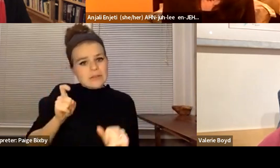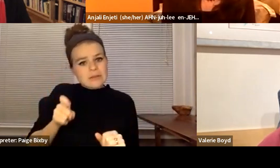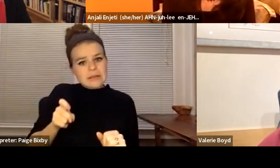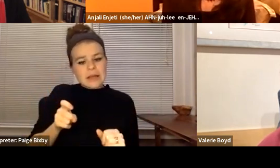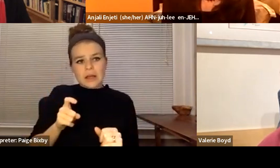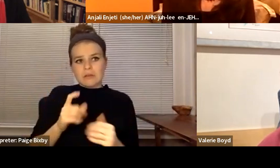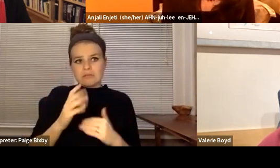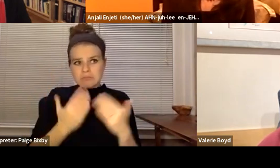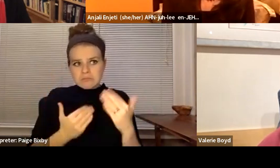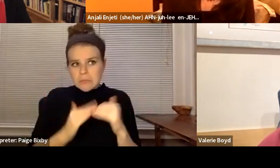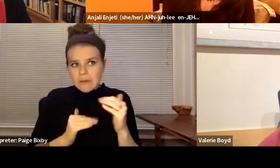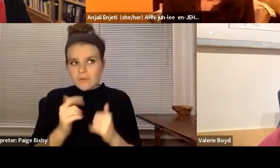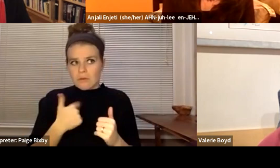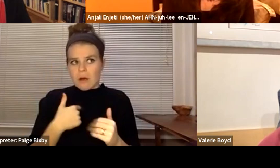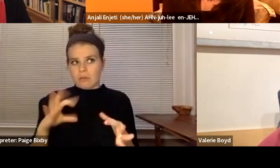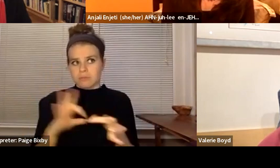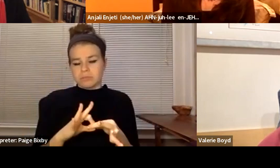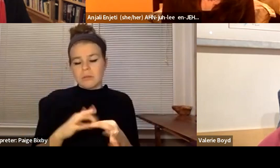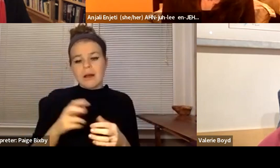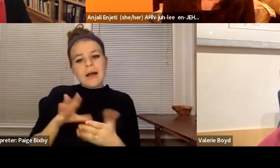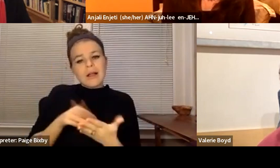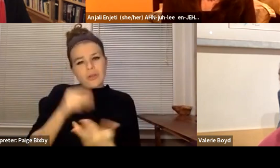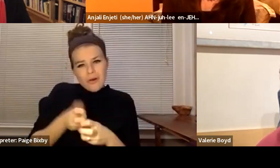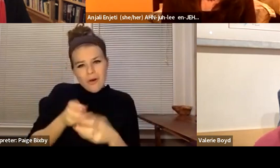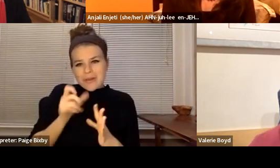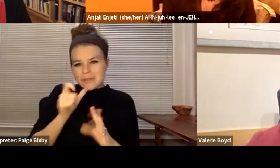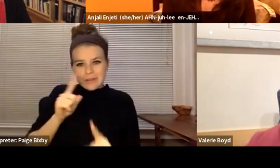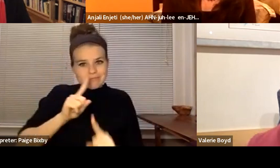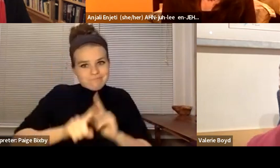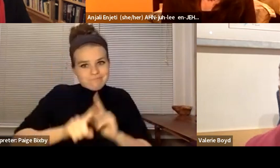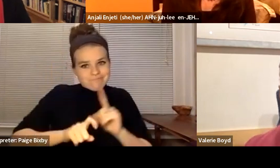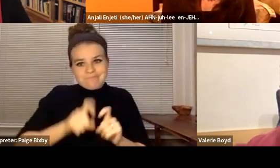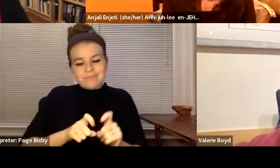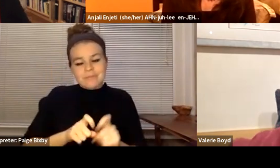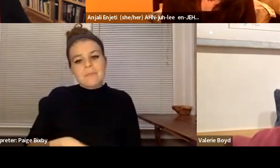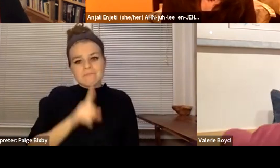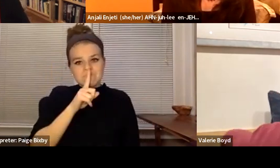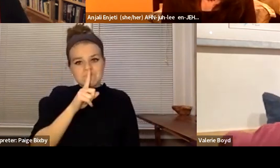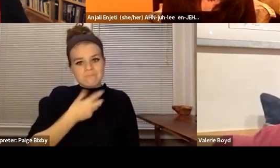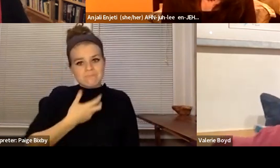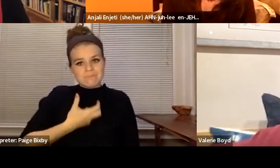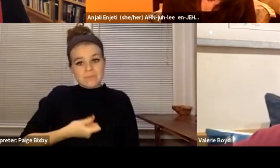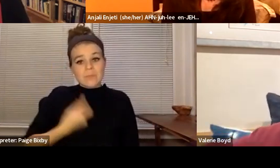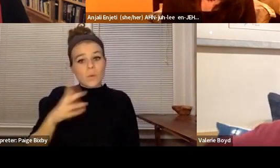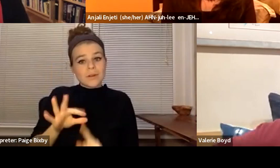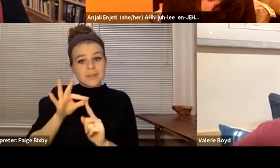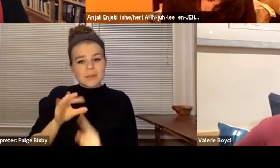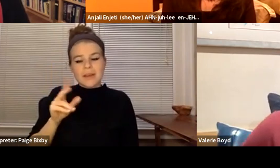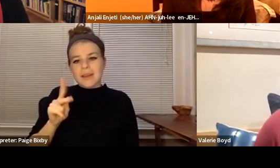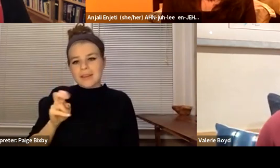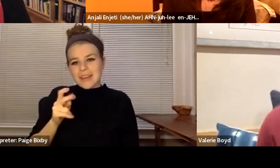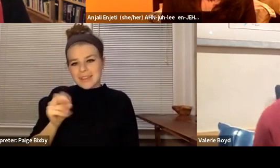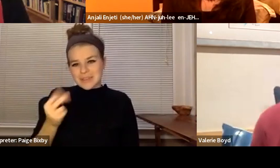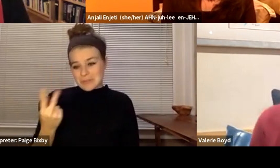them. I learned the hard way not to ask them questions. The exception, though, was Kathleen. Together, we'd